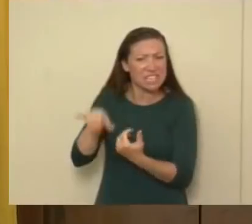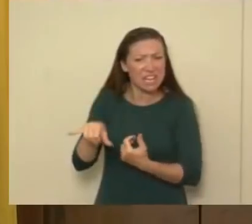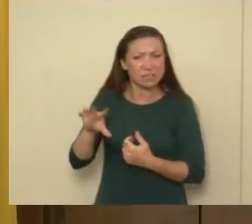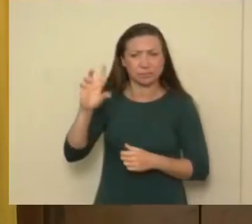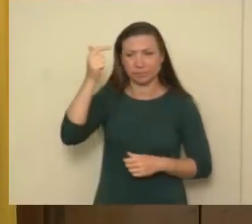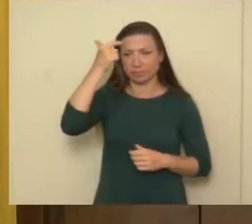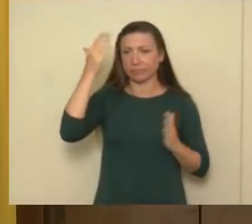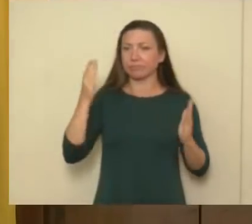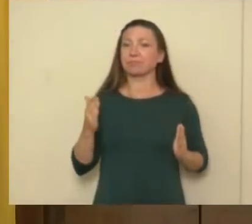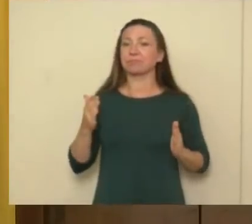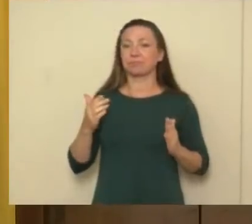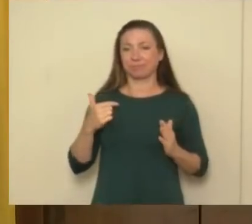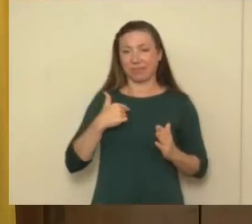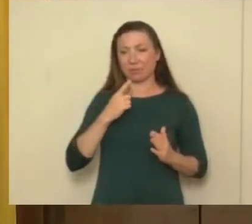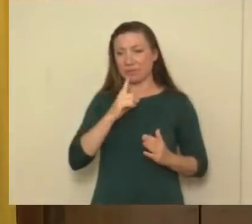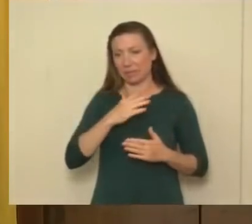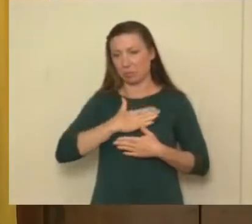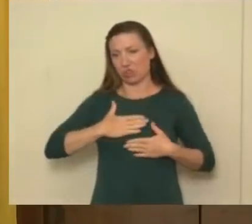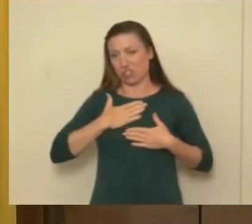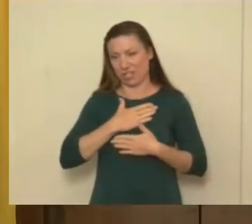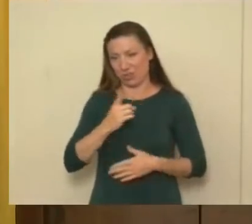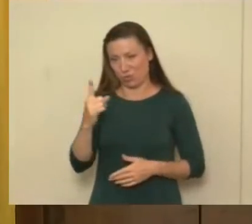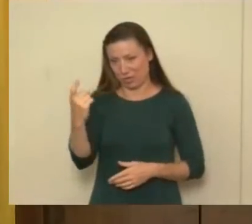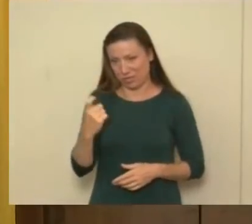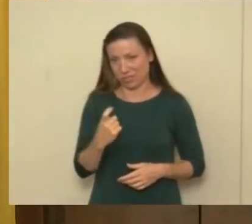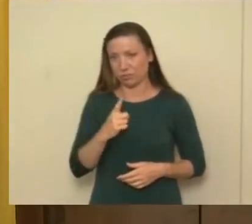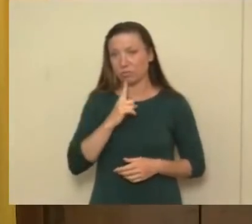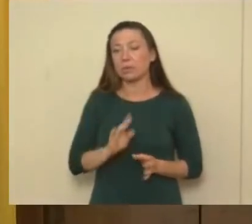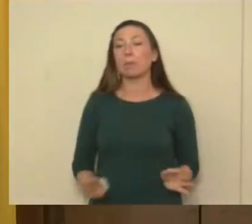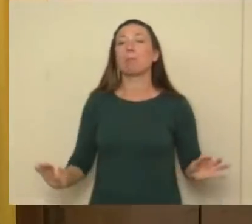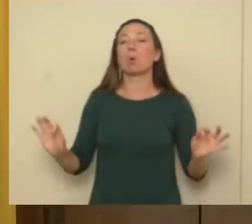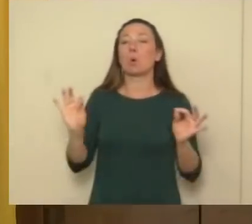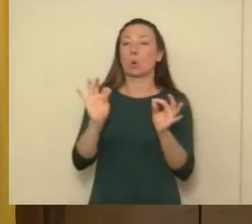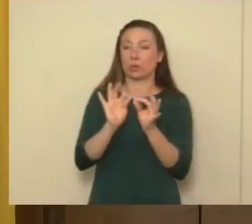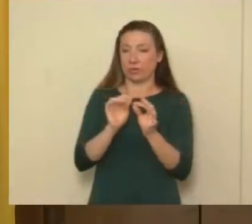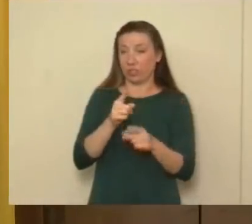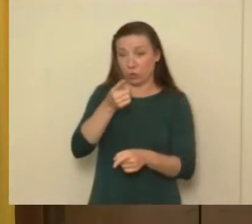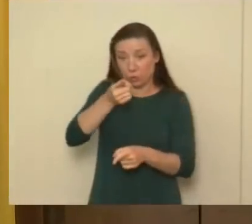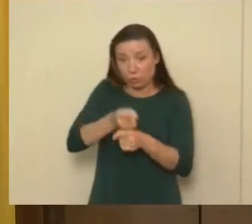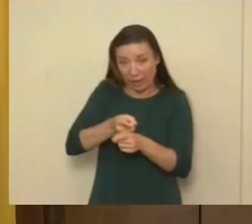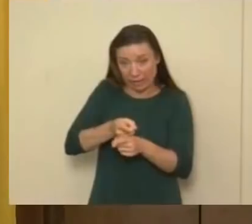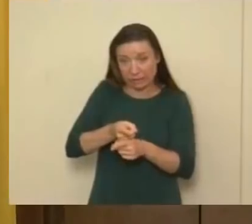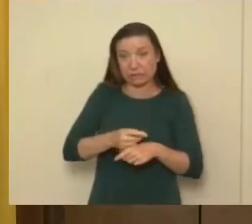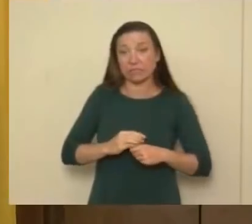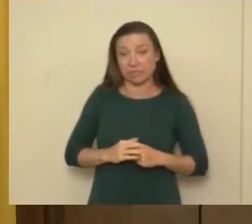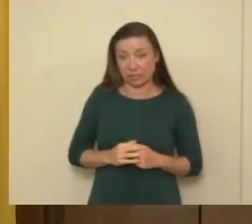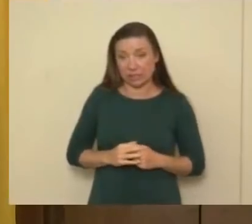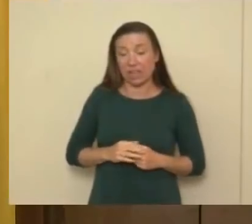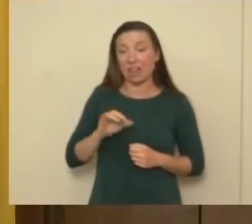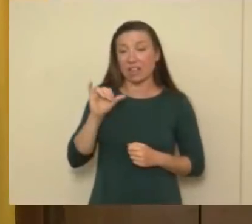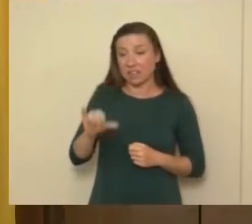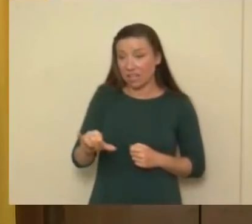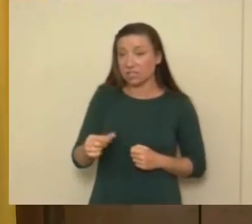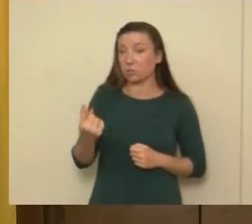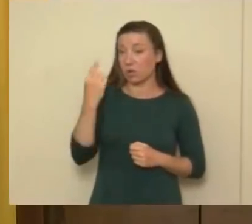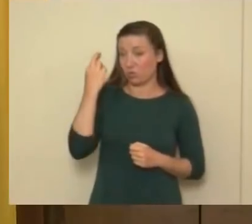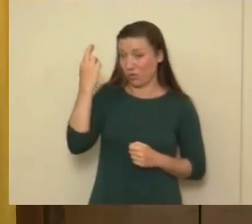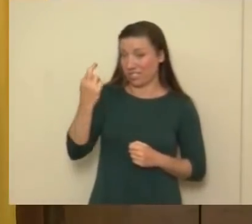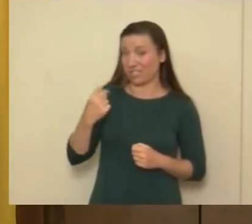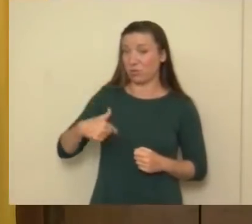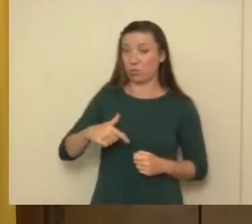this question, because it's a really important question, and you are right. And it's one of the reasons we were so, I